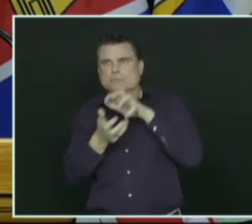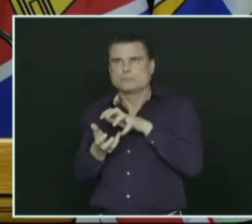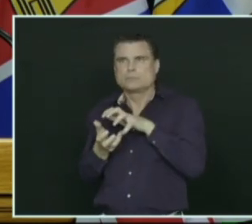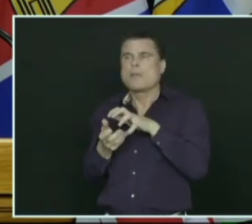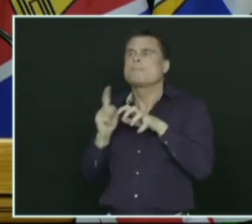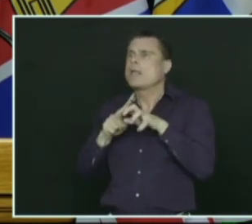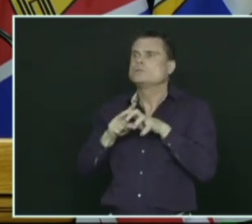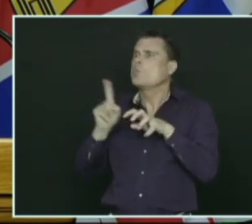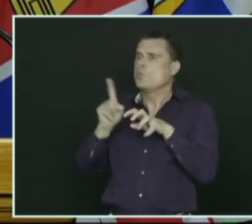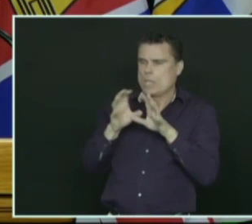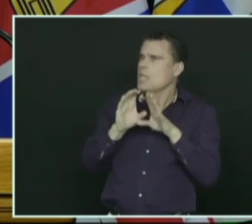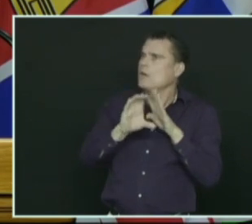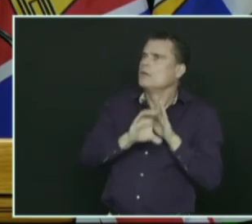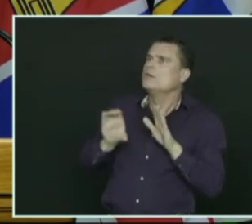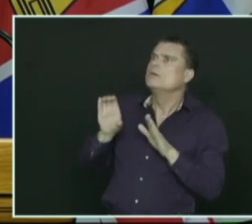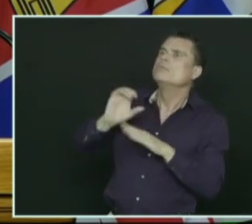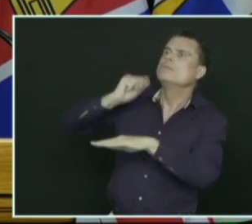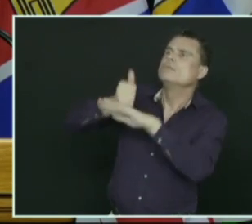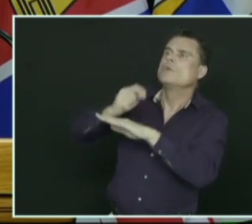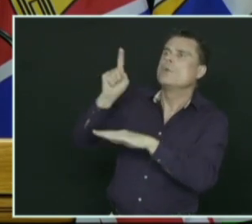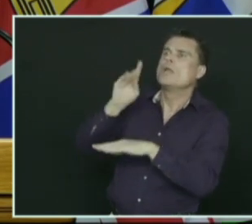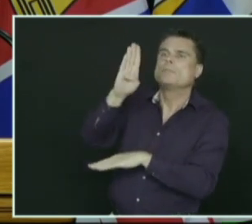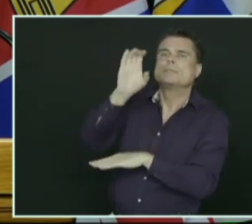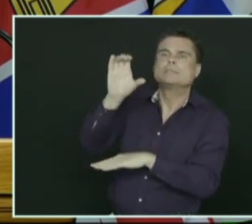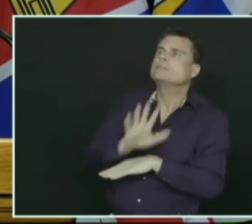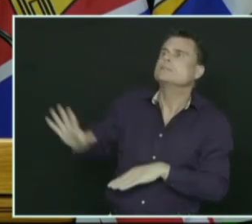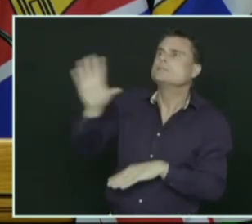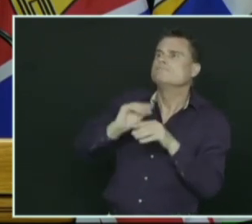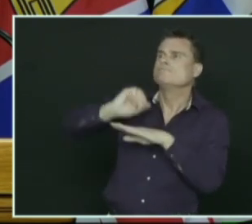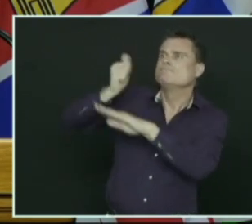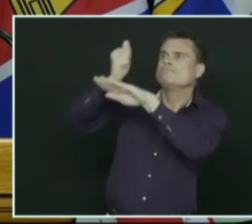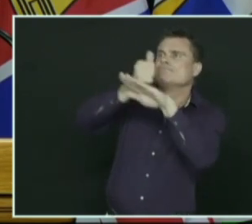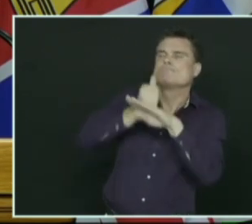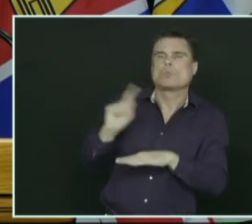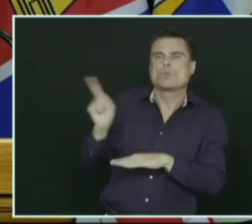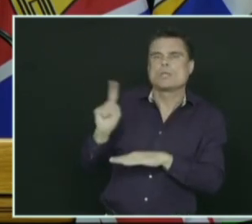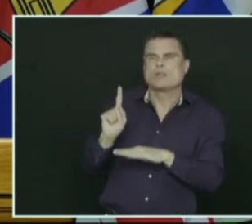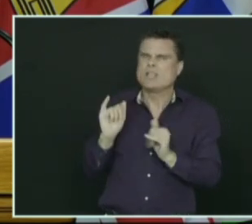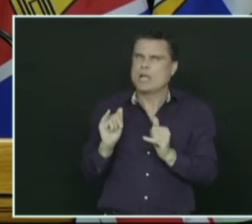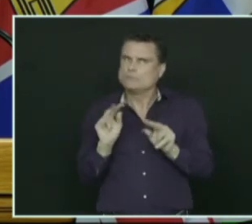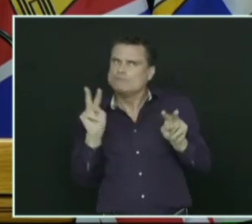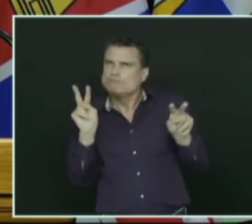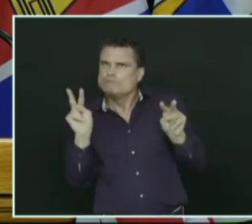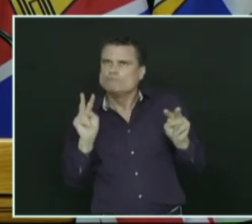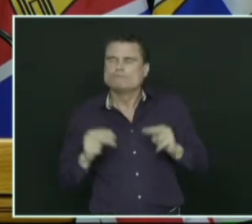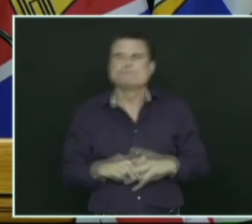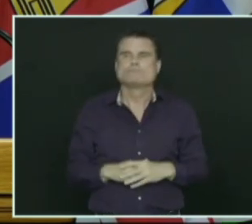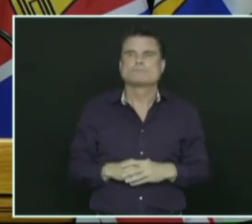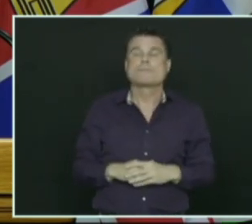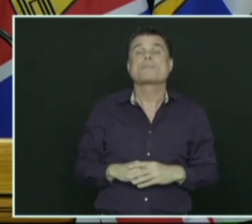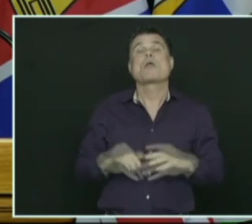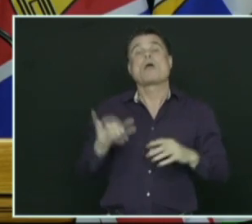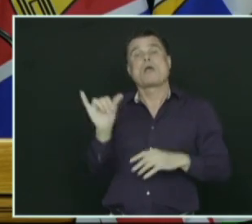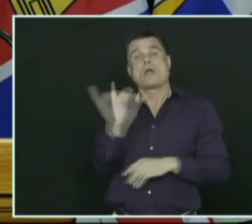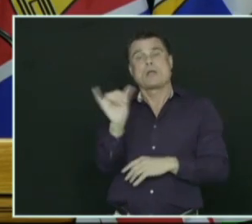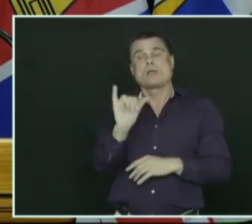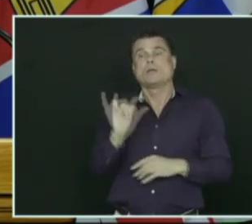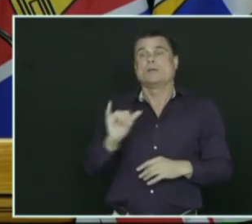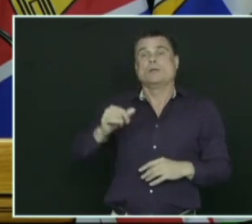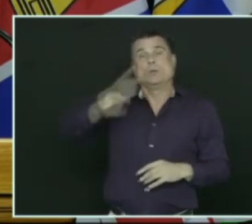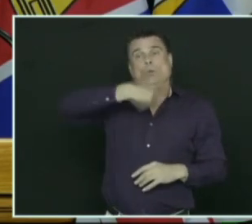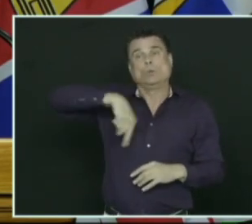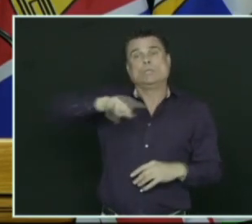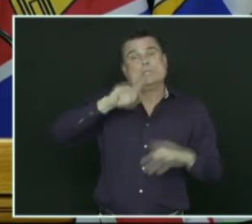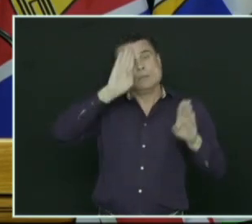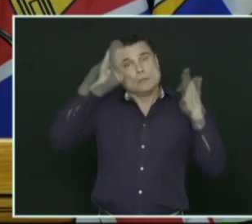that piece offhand, but I was just wondering if you could discuss it. Sure. Yeah, so that is, as I've said,